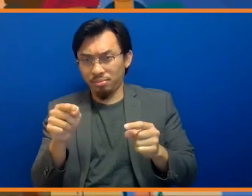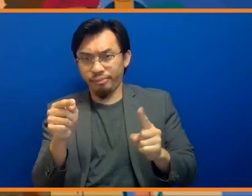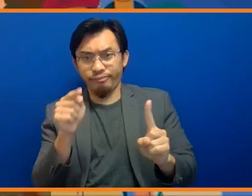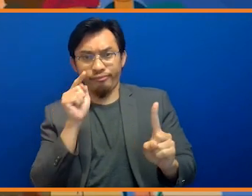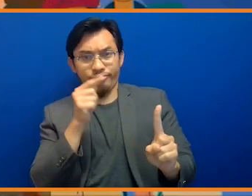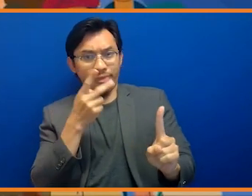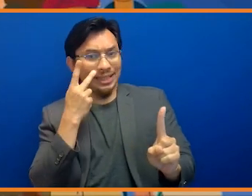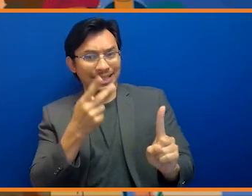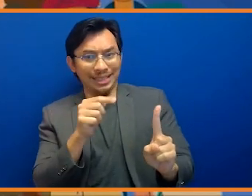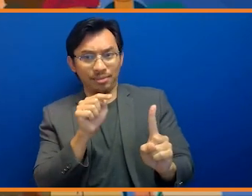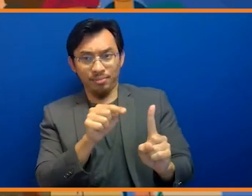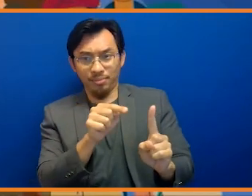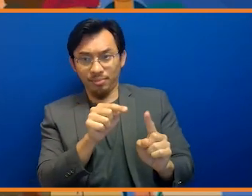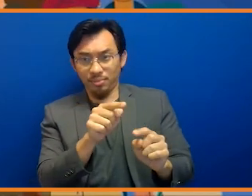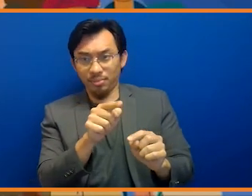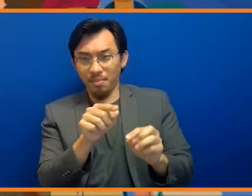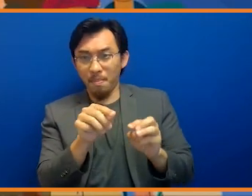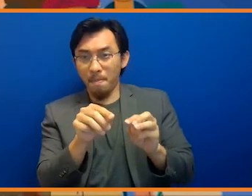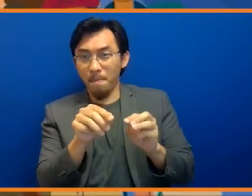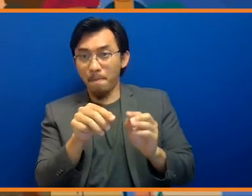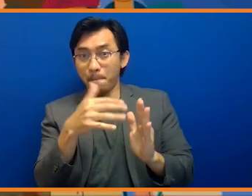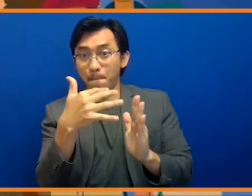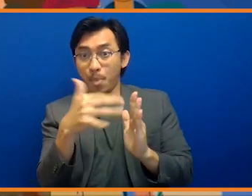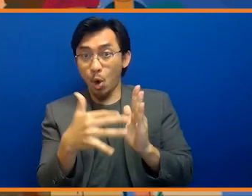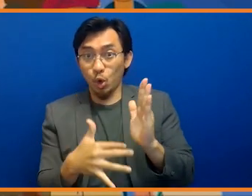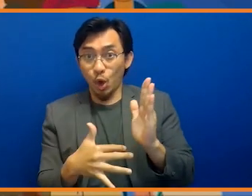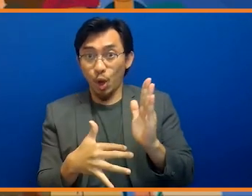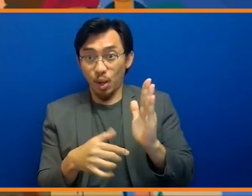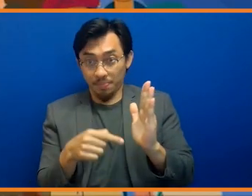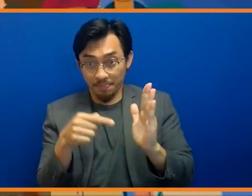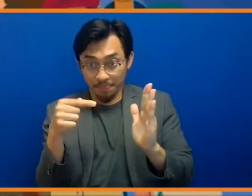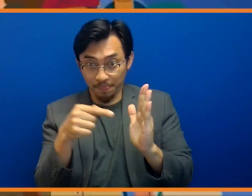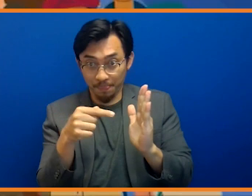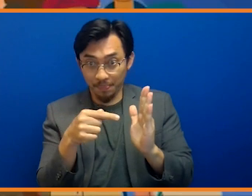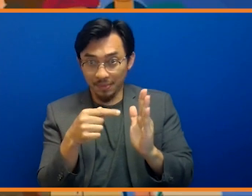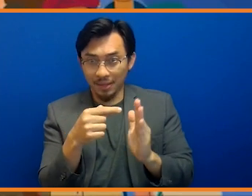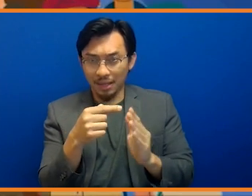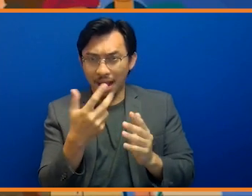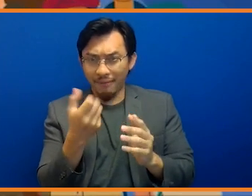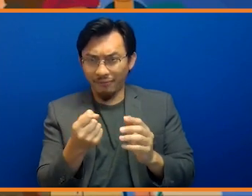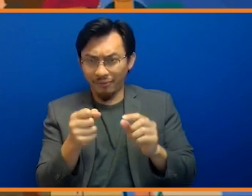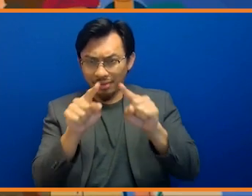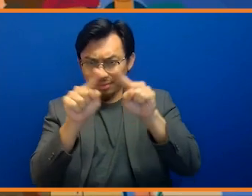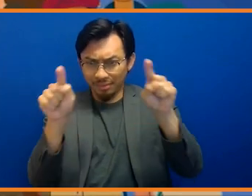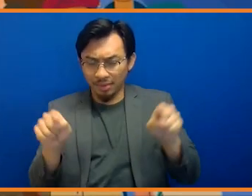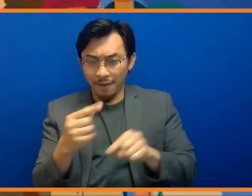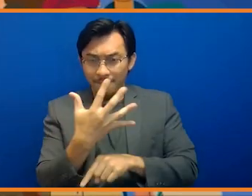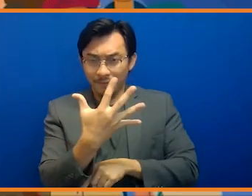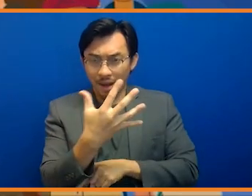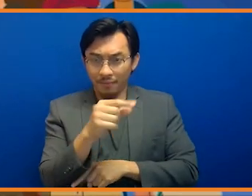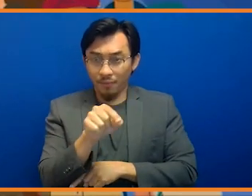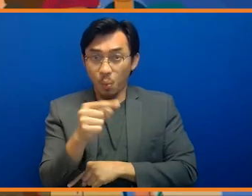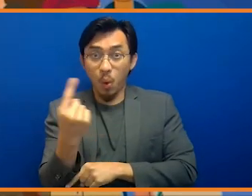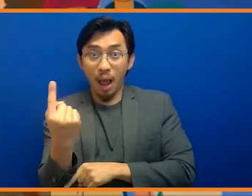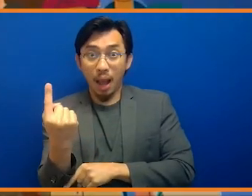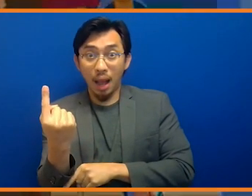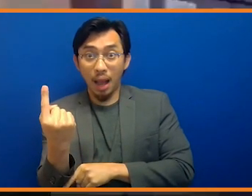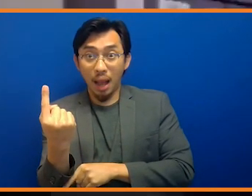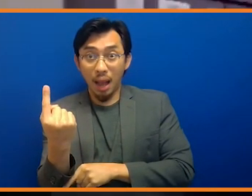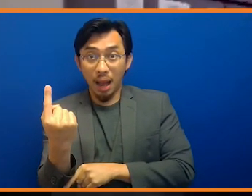So this is the figures on the model as you saw in figure 5.1.